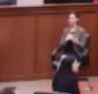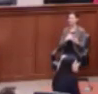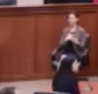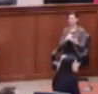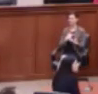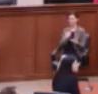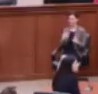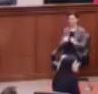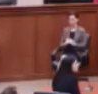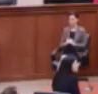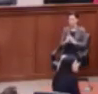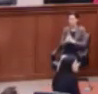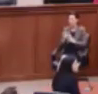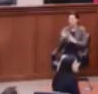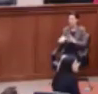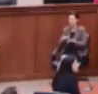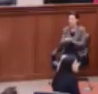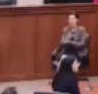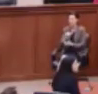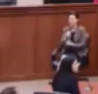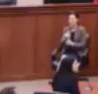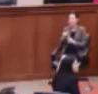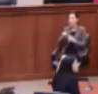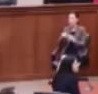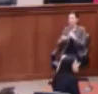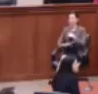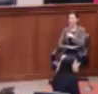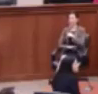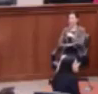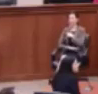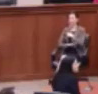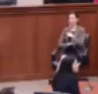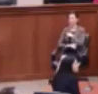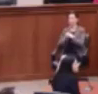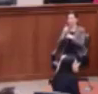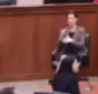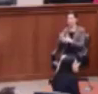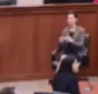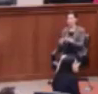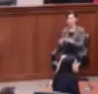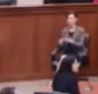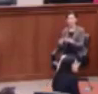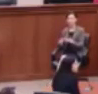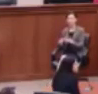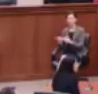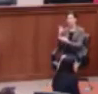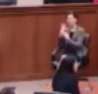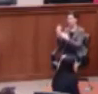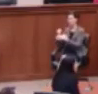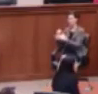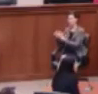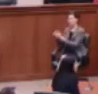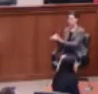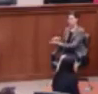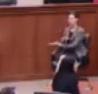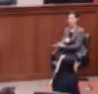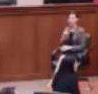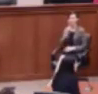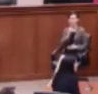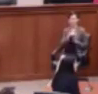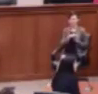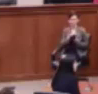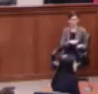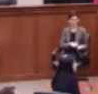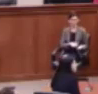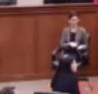academy this coming fall for both our visually impaired students and our deaf